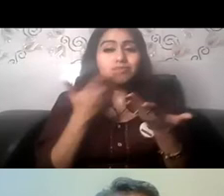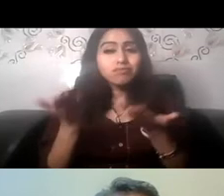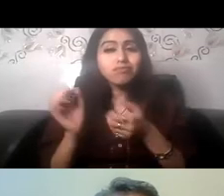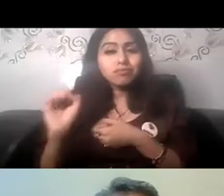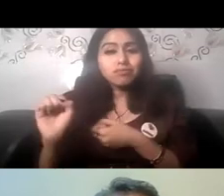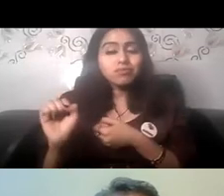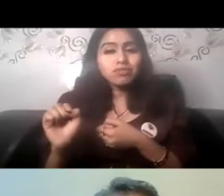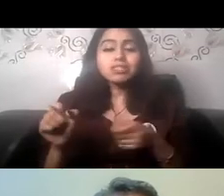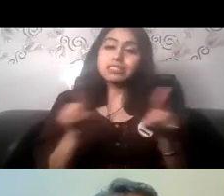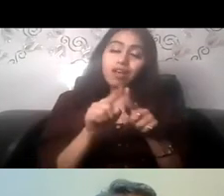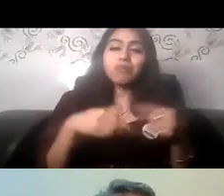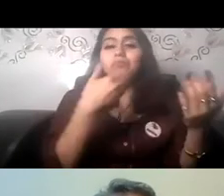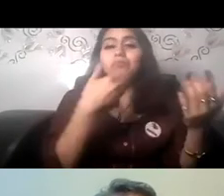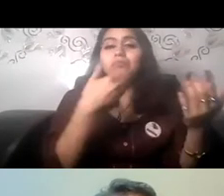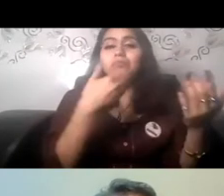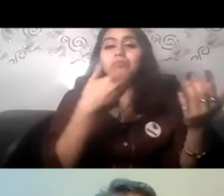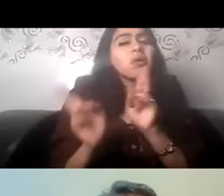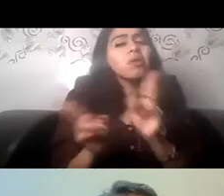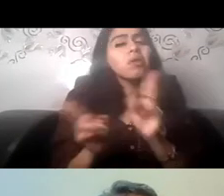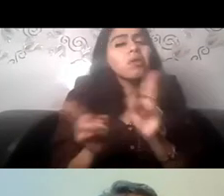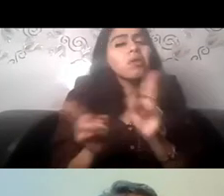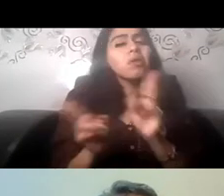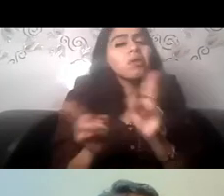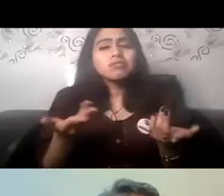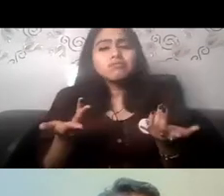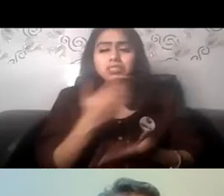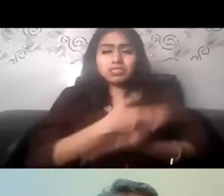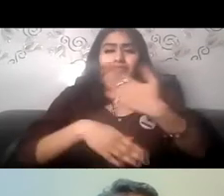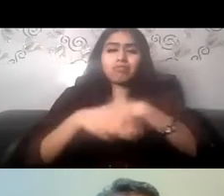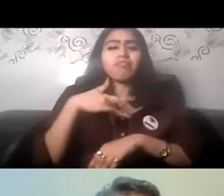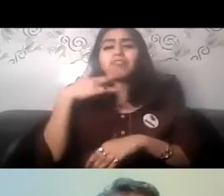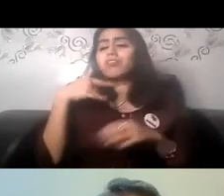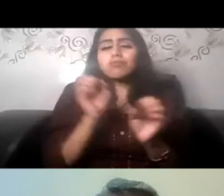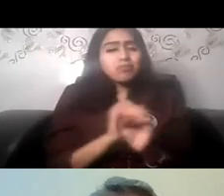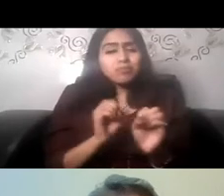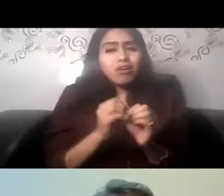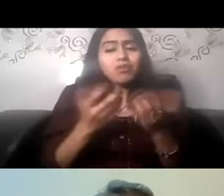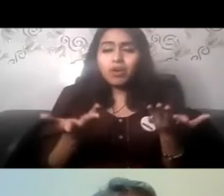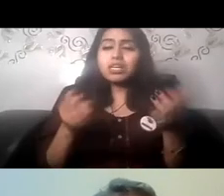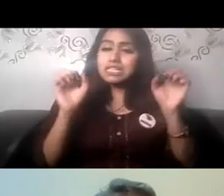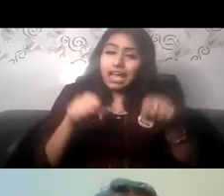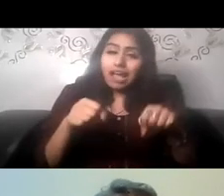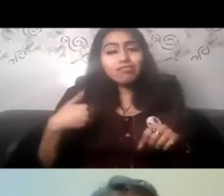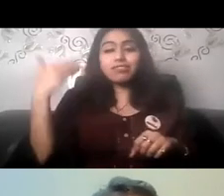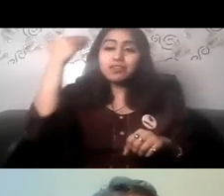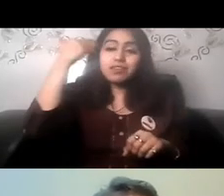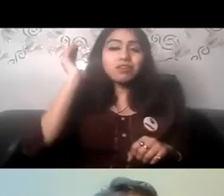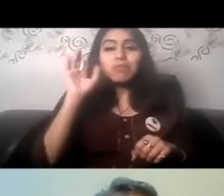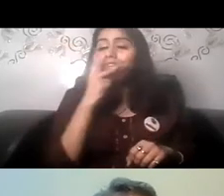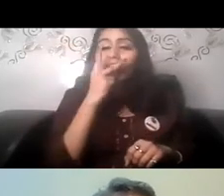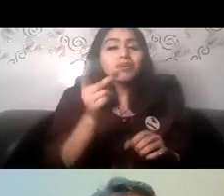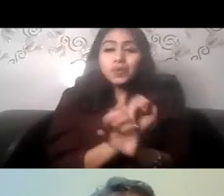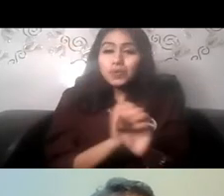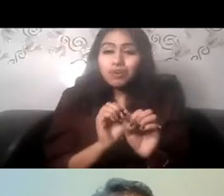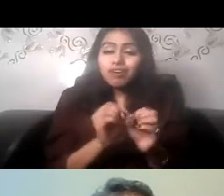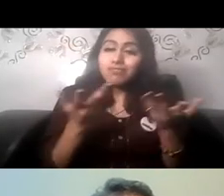he participated there like a normal. I mean, we could figure out that. But yes, I know that he cannot see.